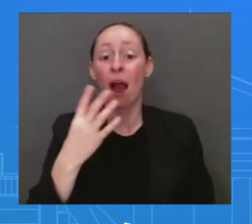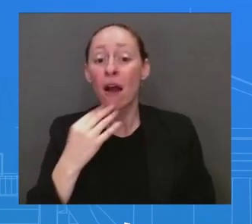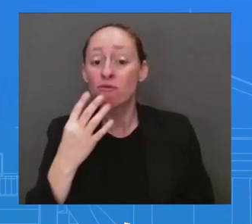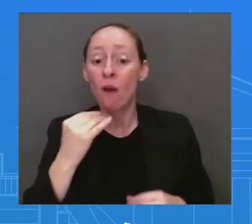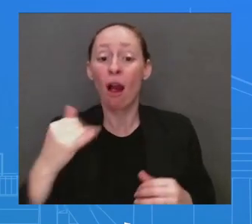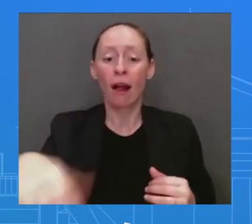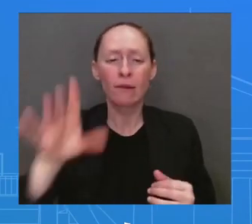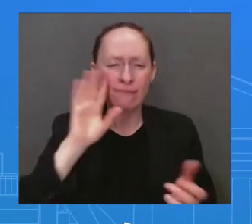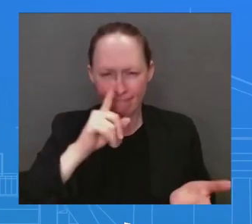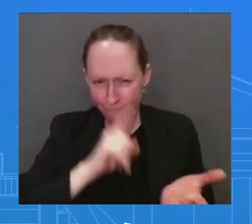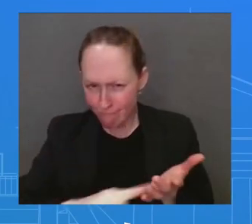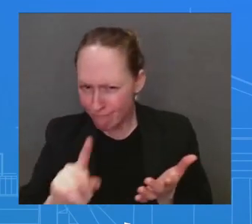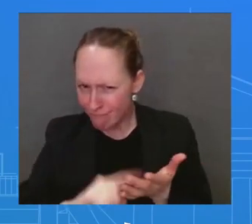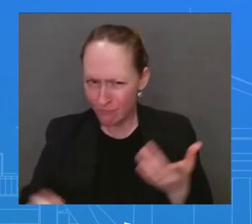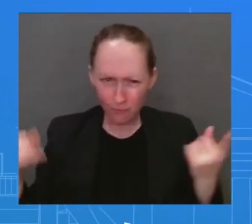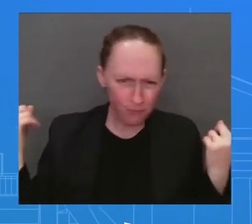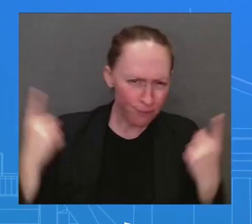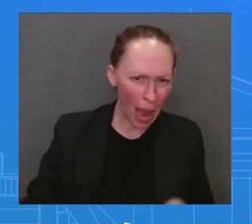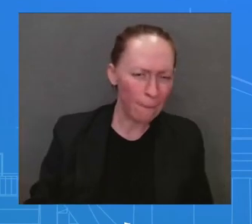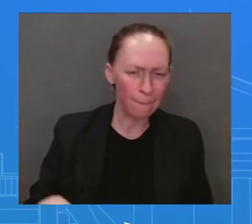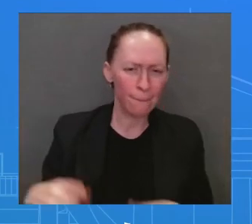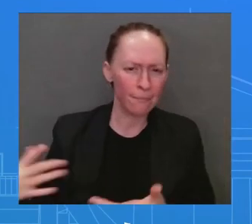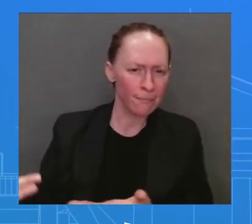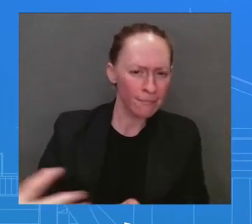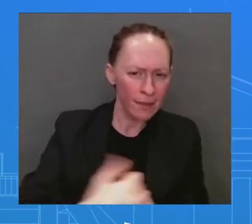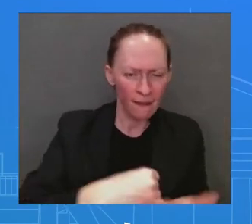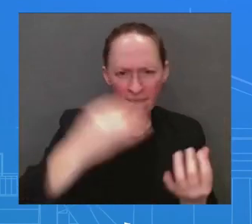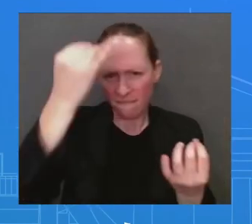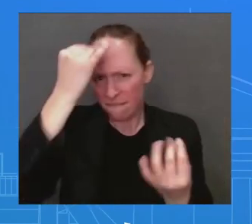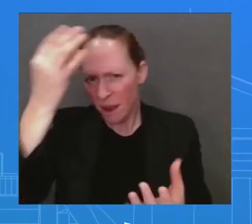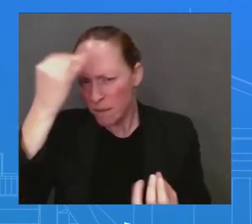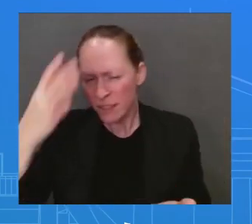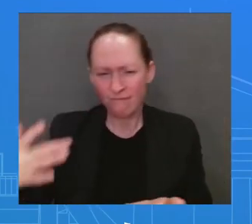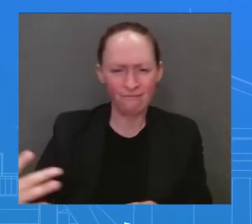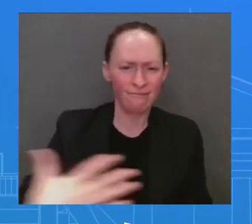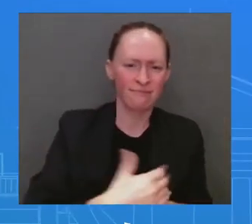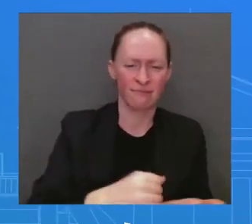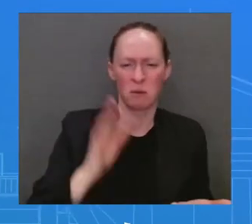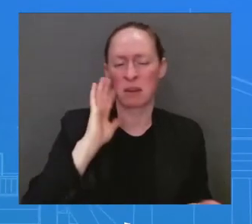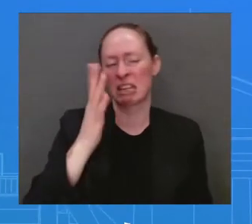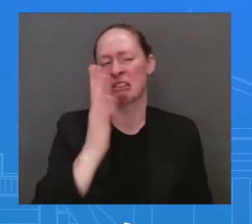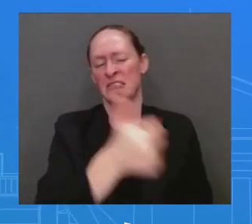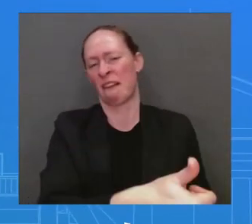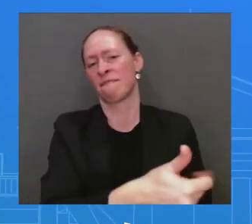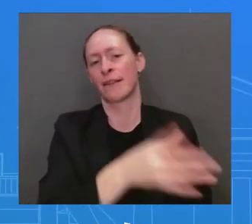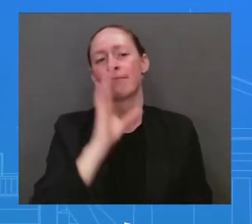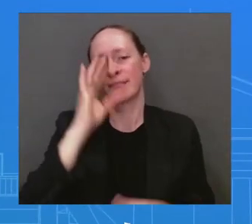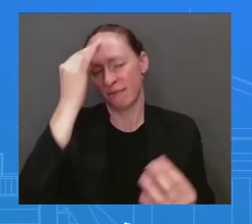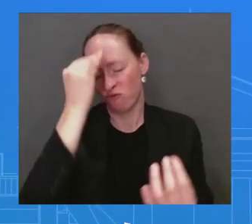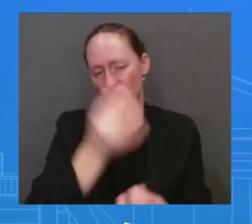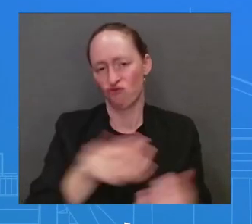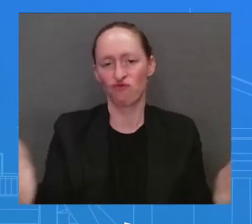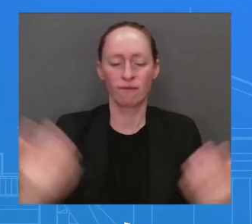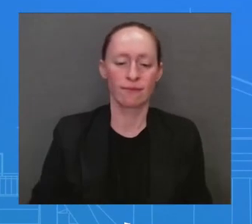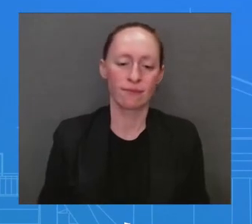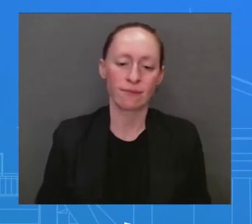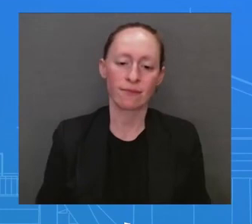and what might have been missed, what gaps there were, but I'll let them speak to that. Can you speak to the shift in language we heard yesterday out of the